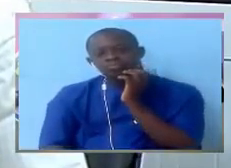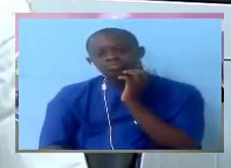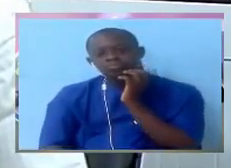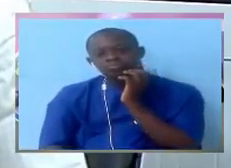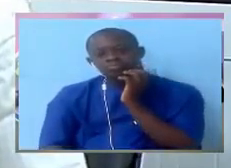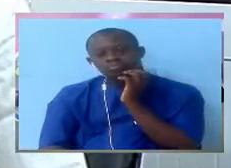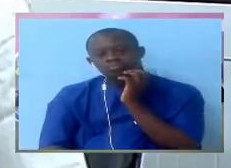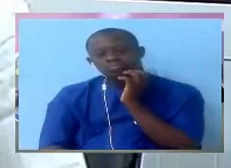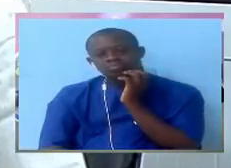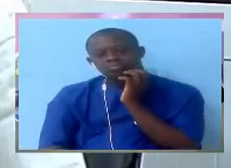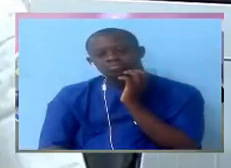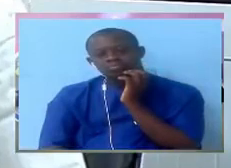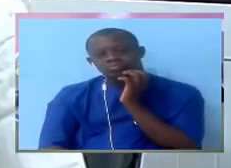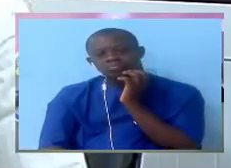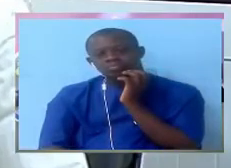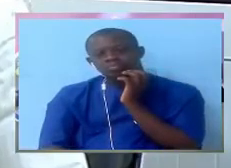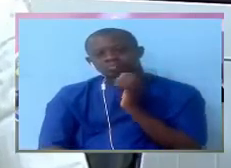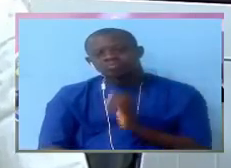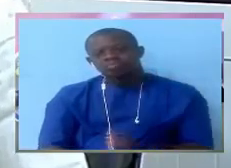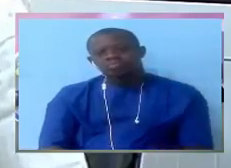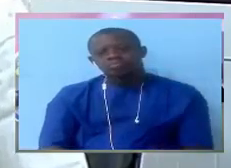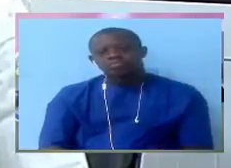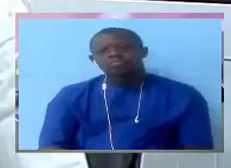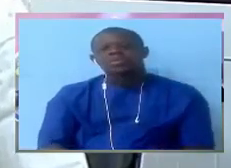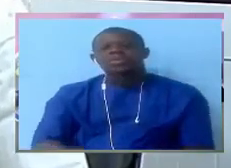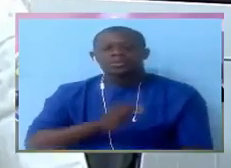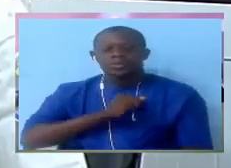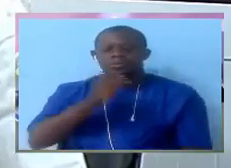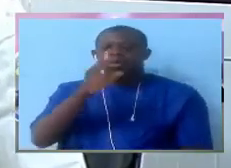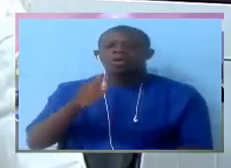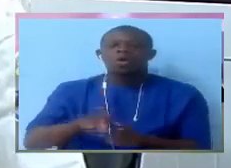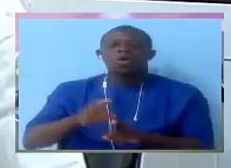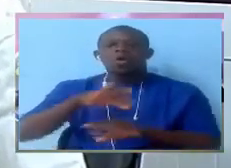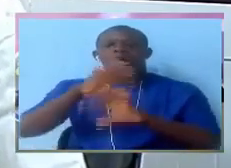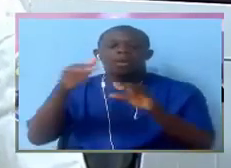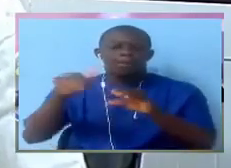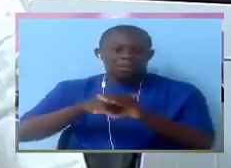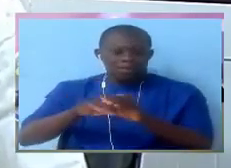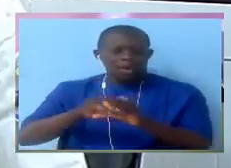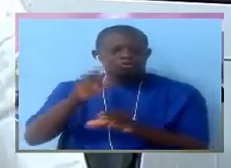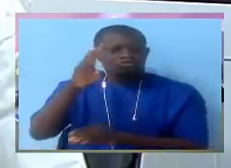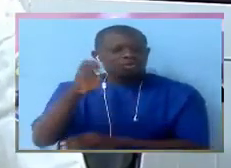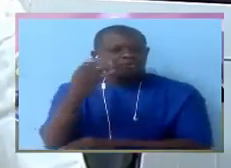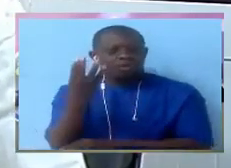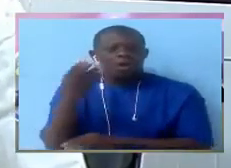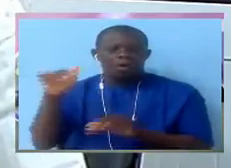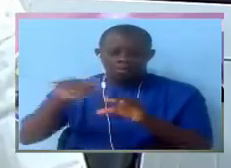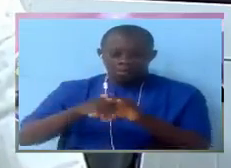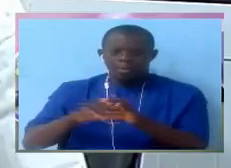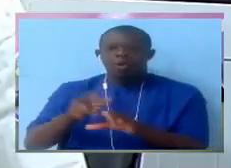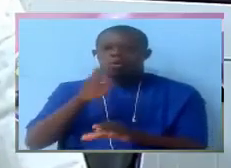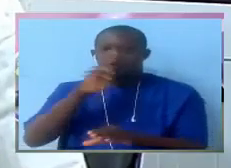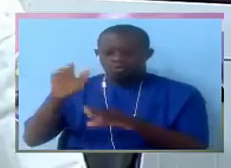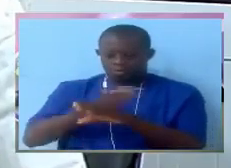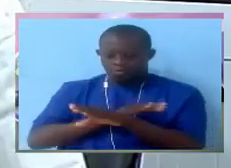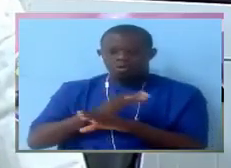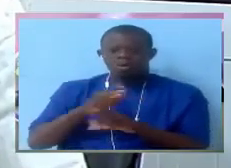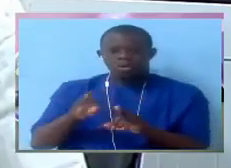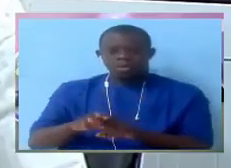Boy, small class. 24 intake in the jungle is just small class. All the members of intake. All the members of the